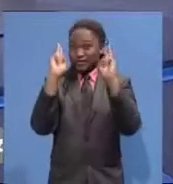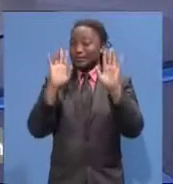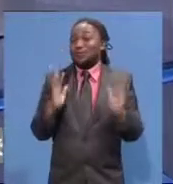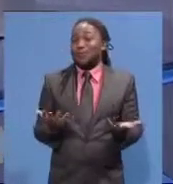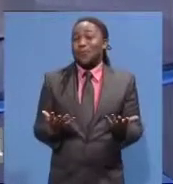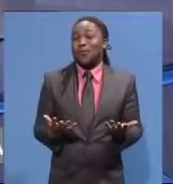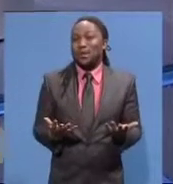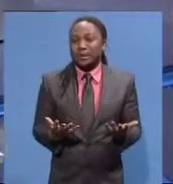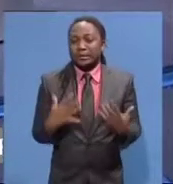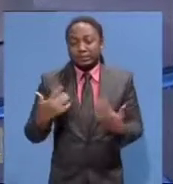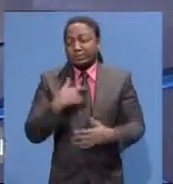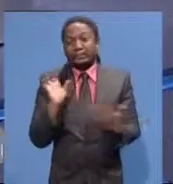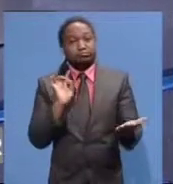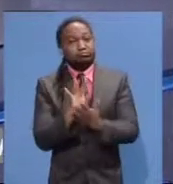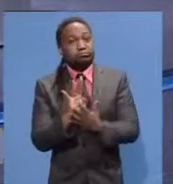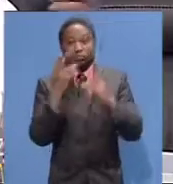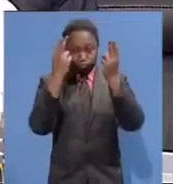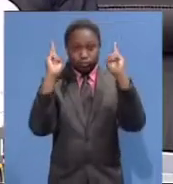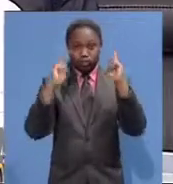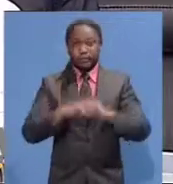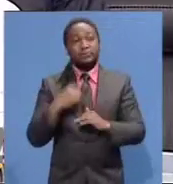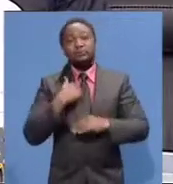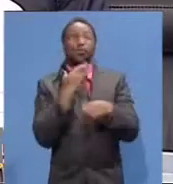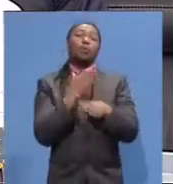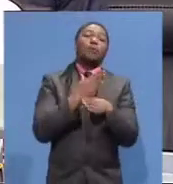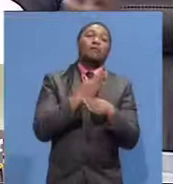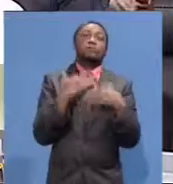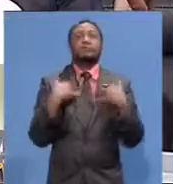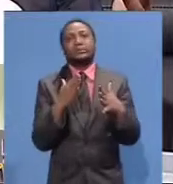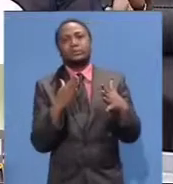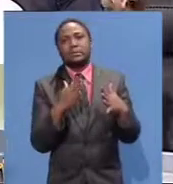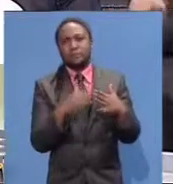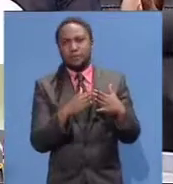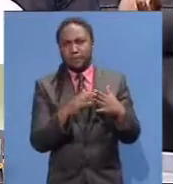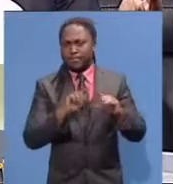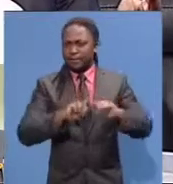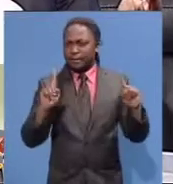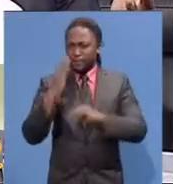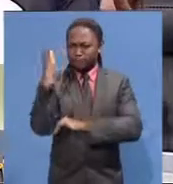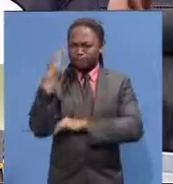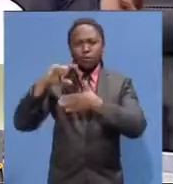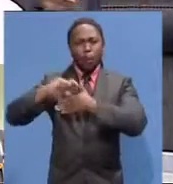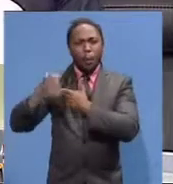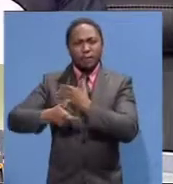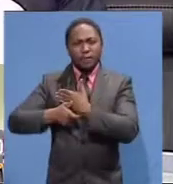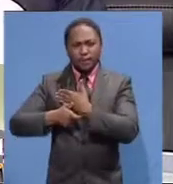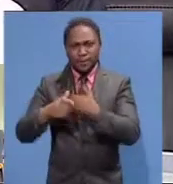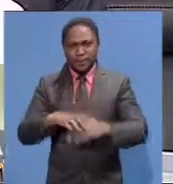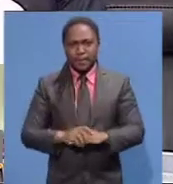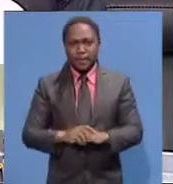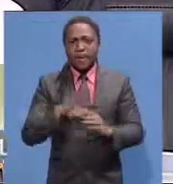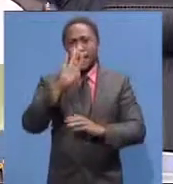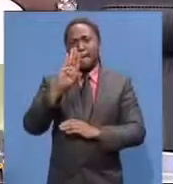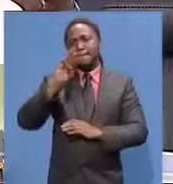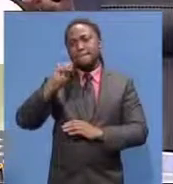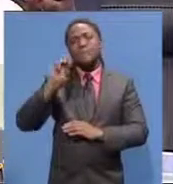So I was kicked out of varsity and I went and started working, and then I was invited to speak at this amazing conference held by the Black Management